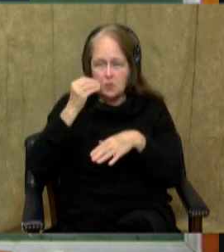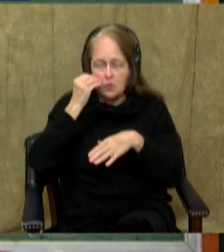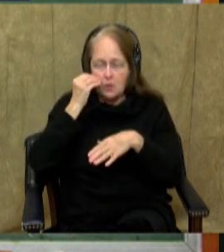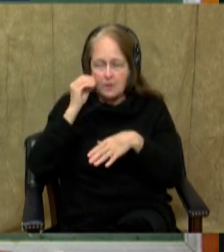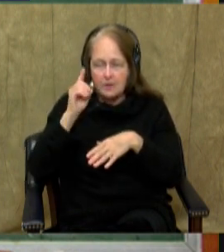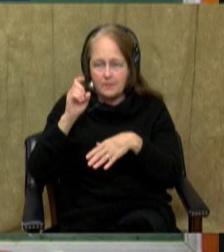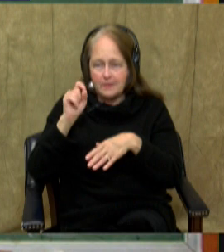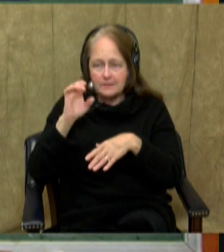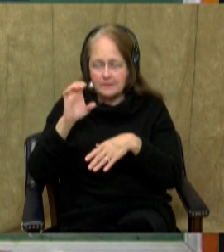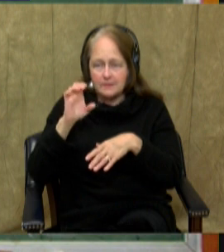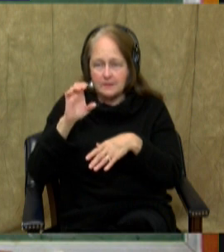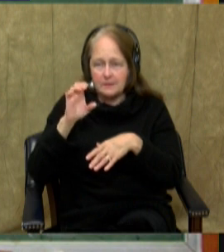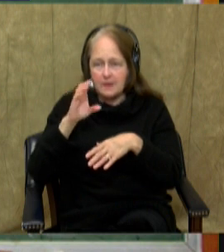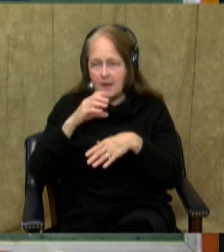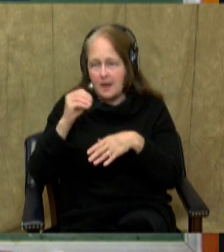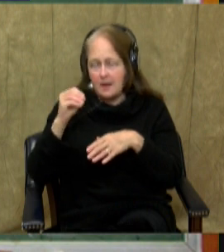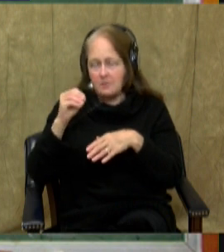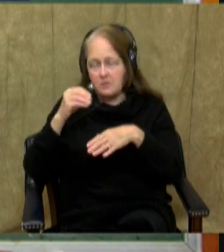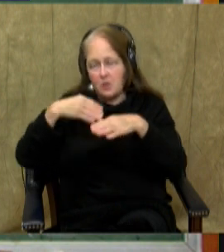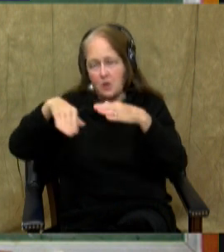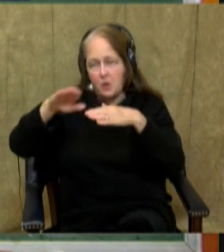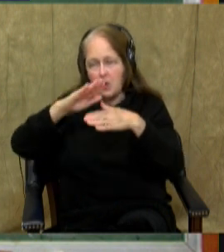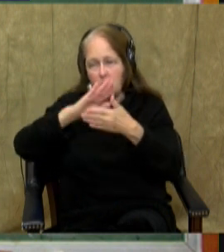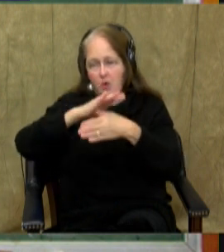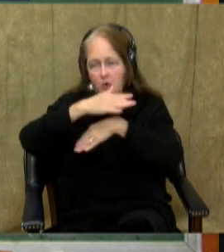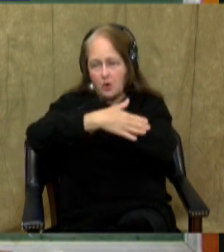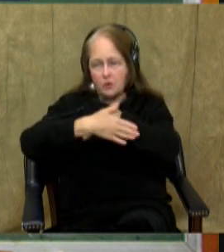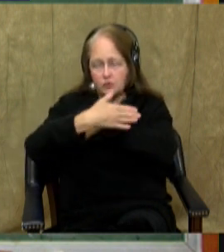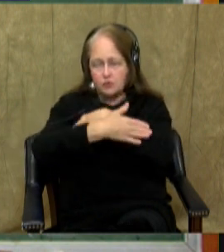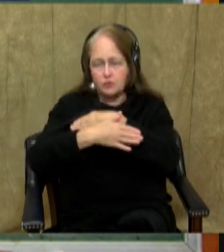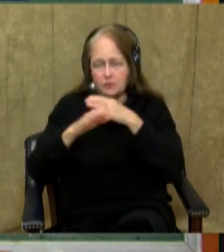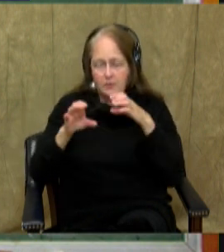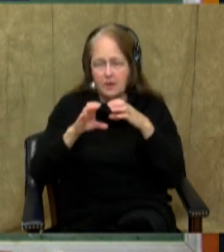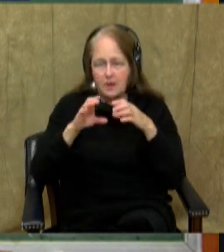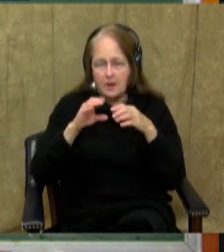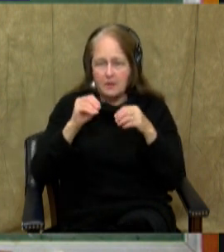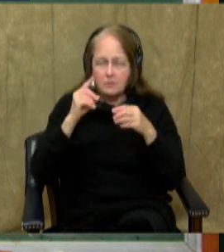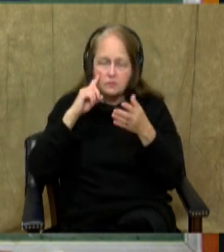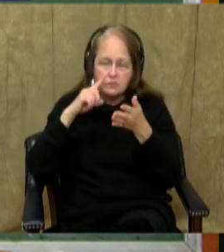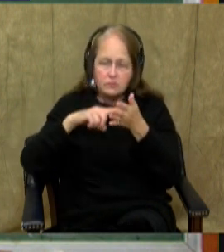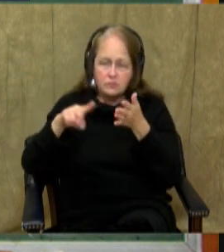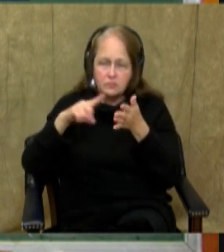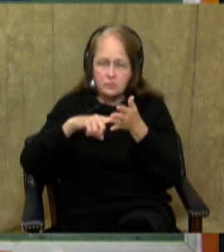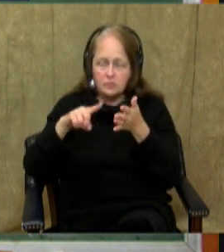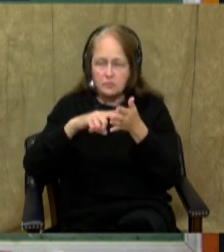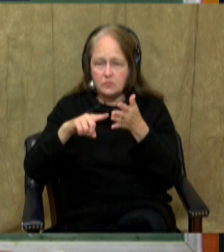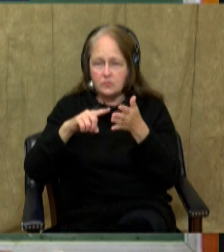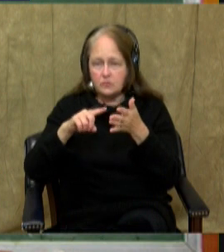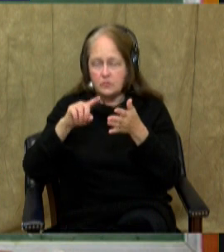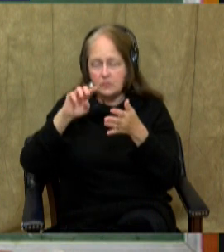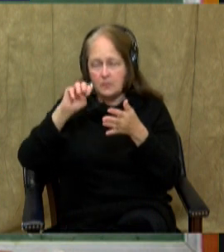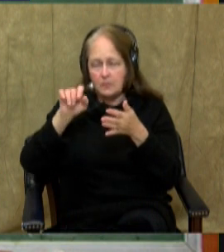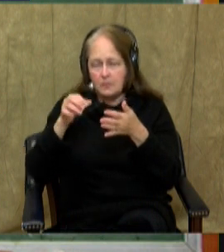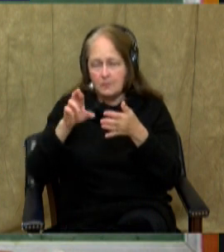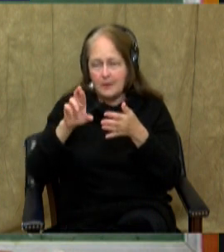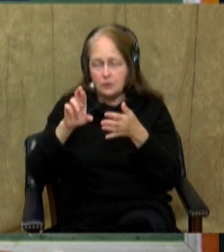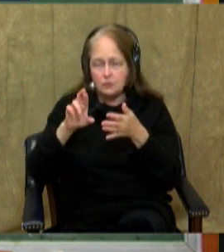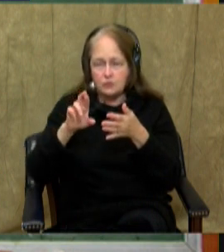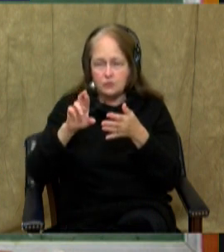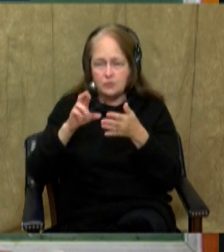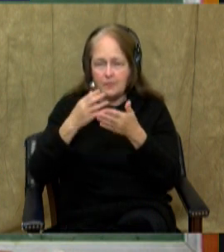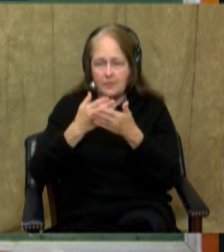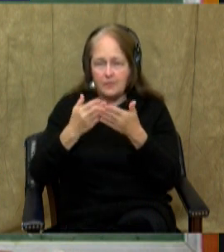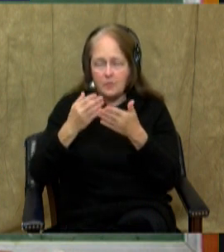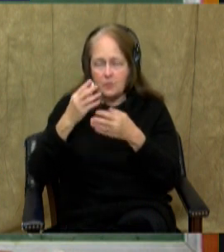And also number 9, critique major social and cultural changes in the United States